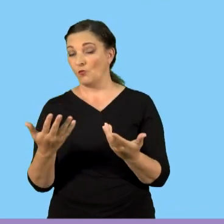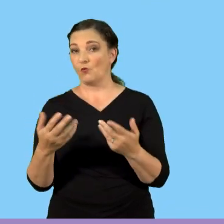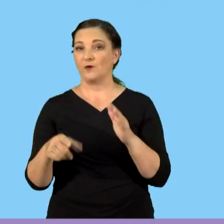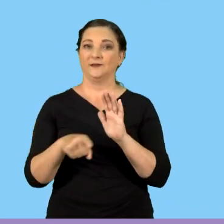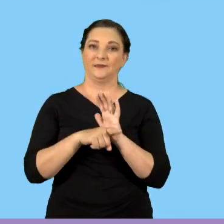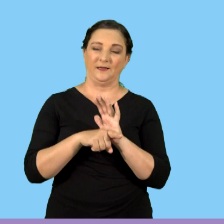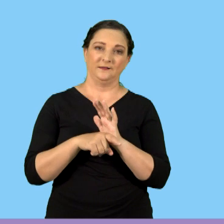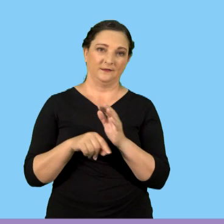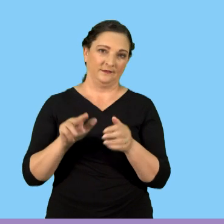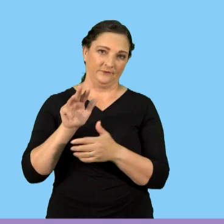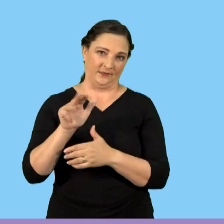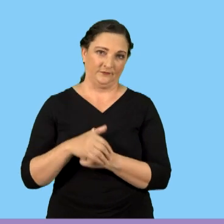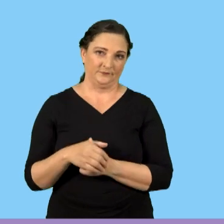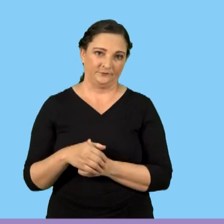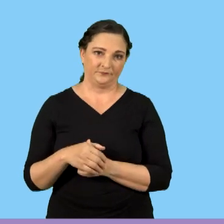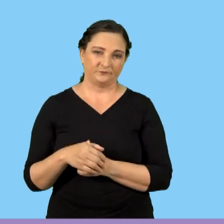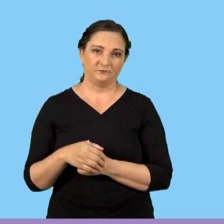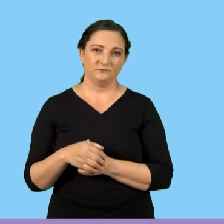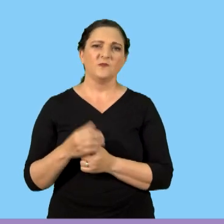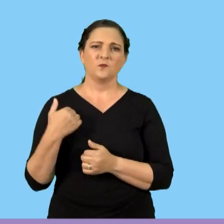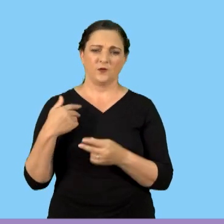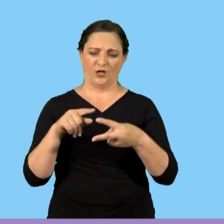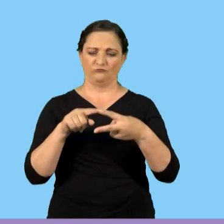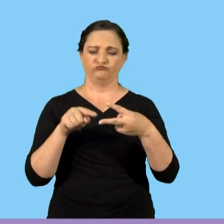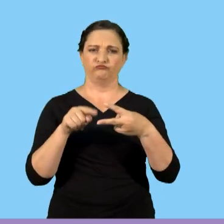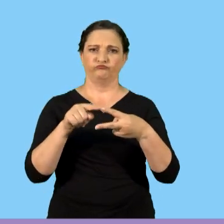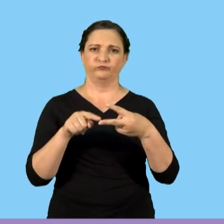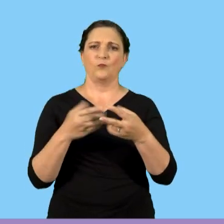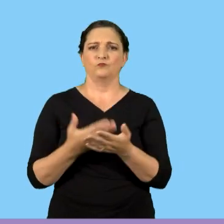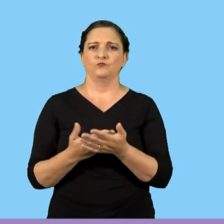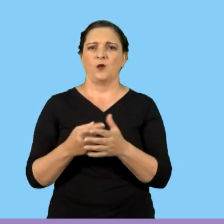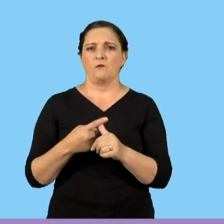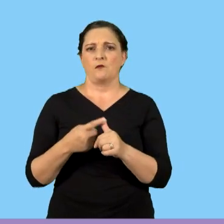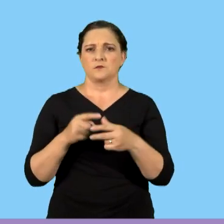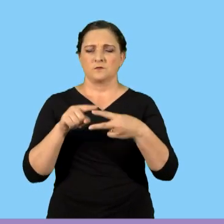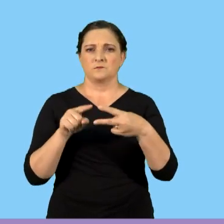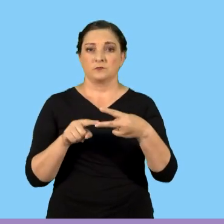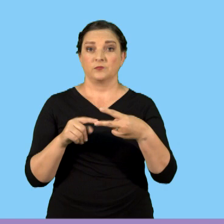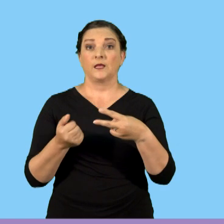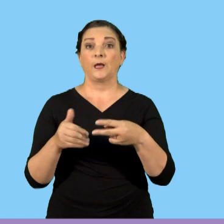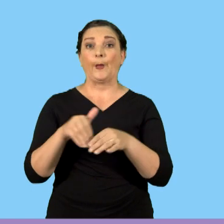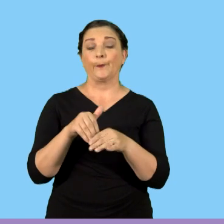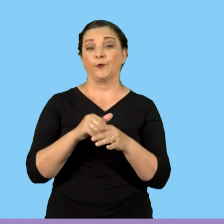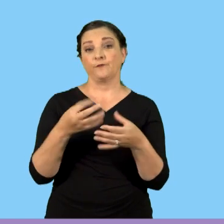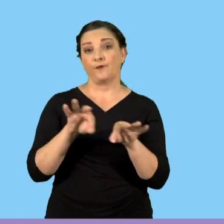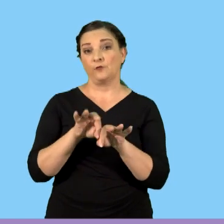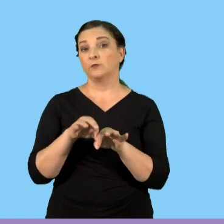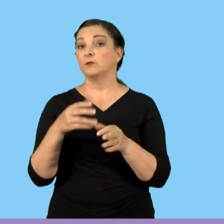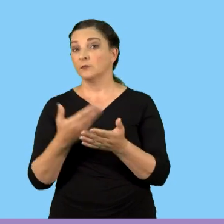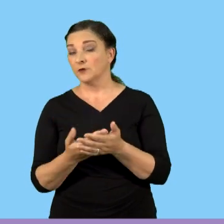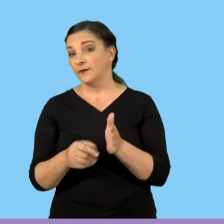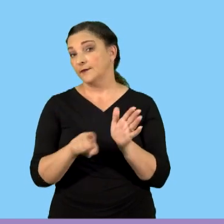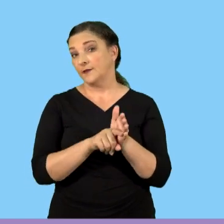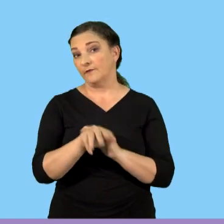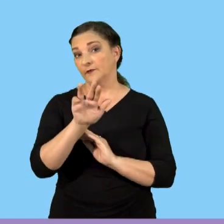positive 9 or a negative 9. Again, we have 2 possibilities here, and our input value can